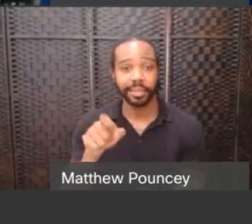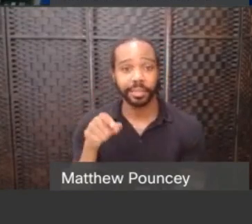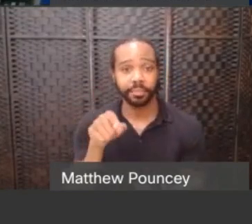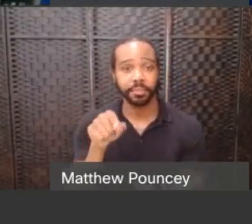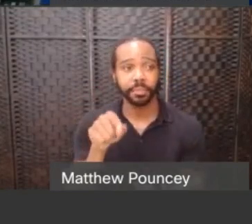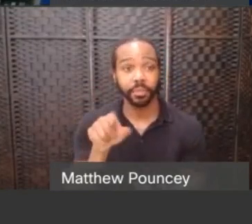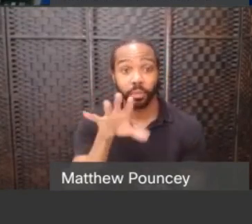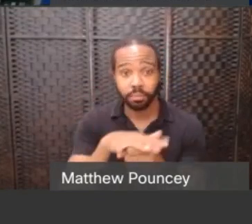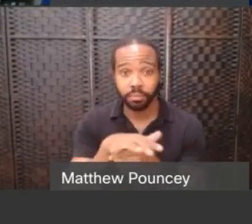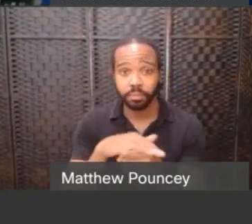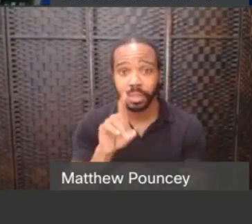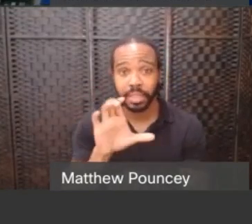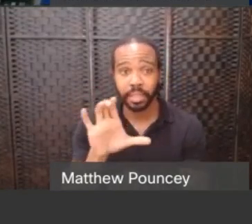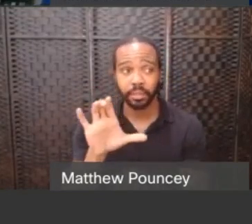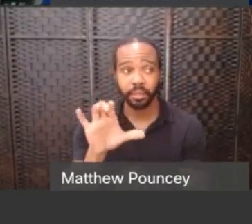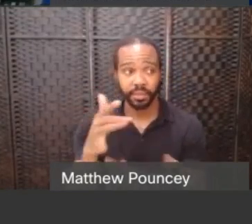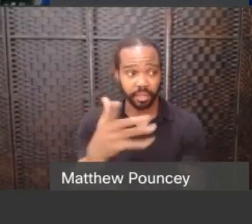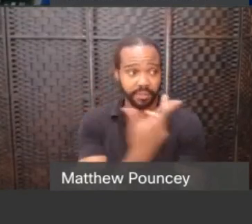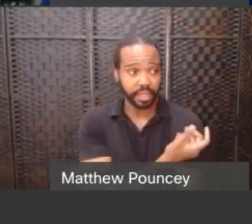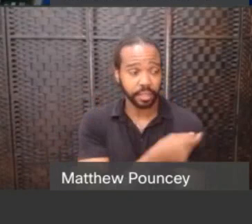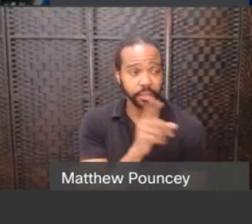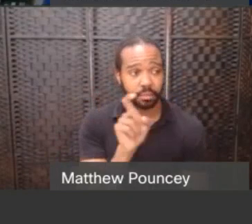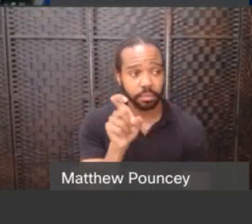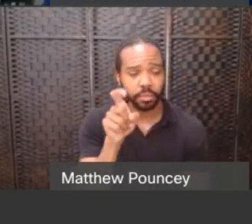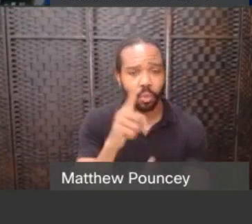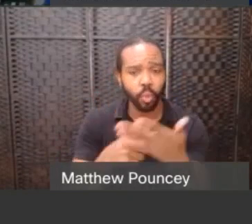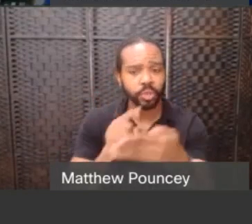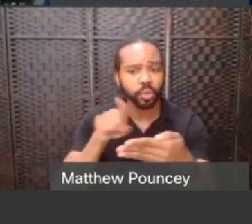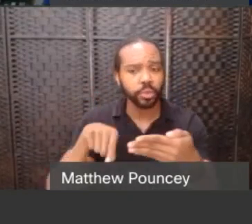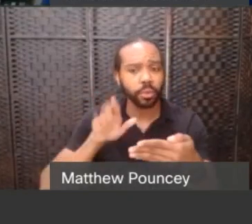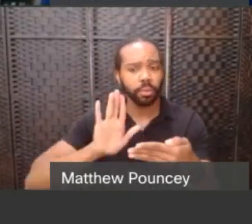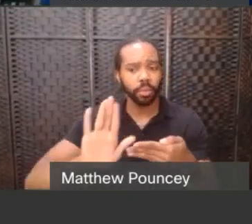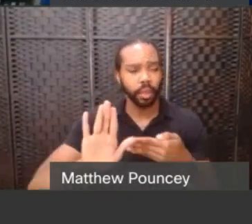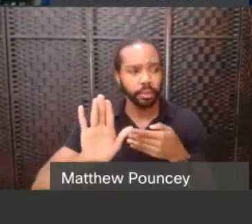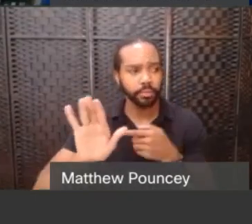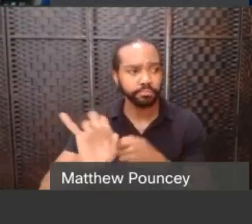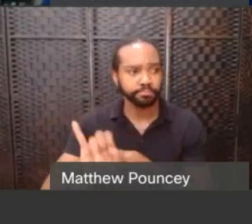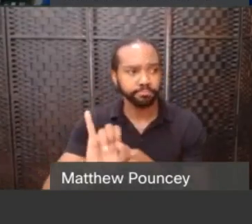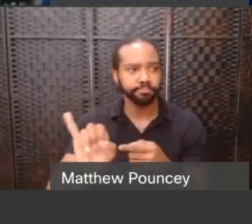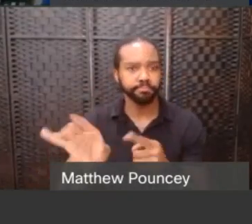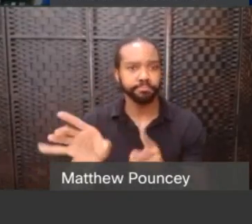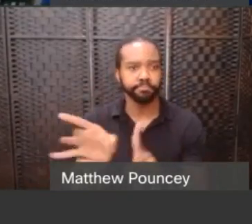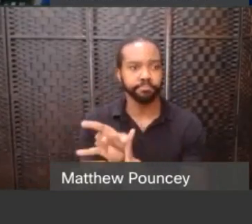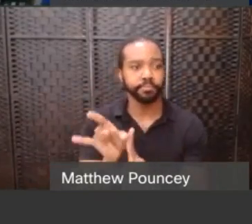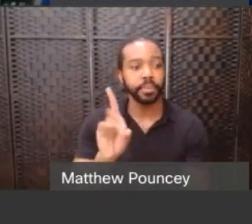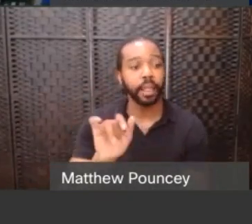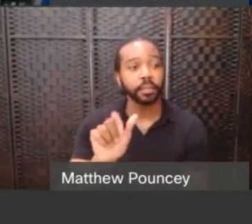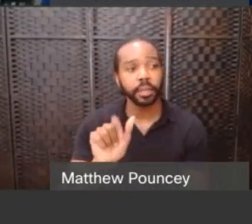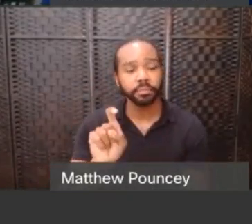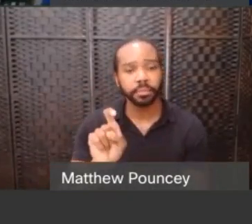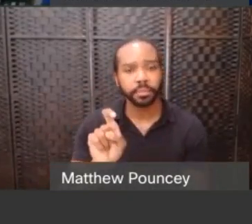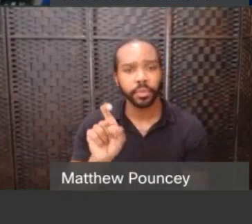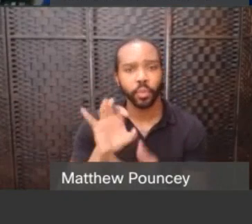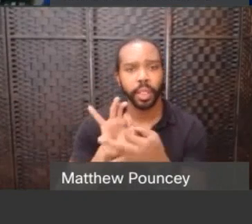in DC are vaccinated people? What were the outcome of those infected with the Delta variants in terms